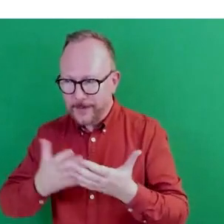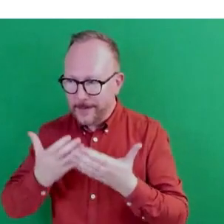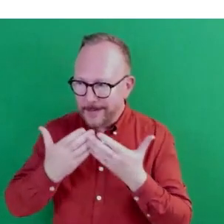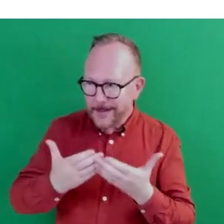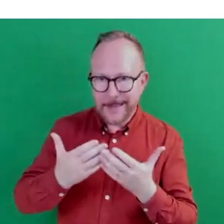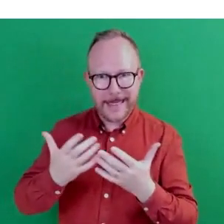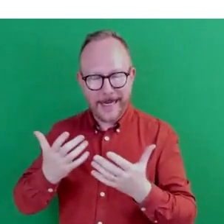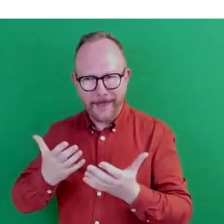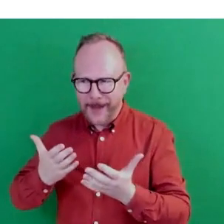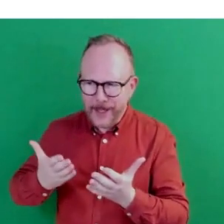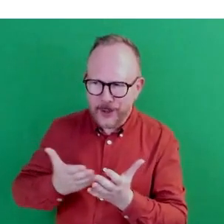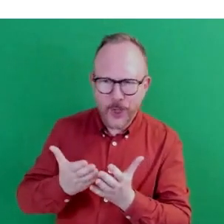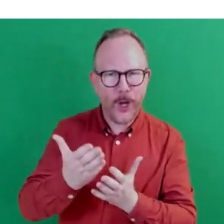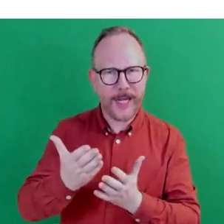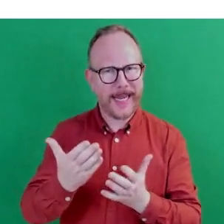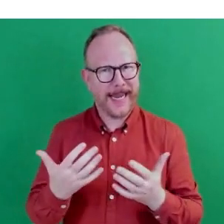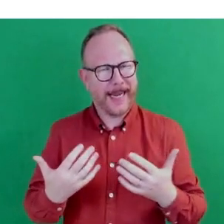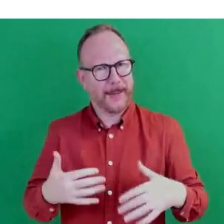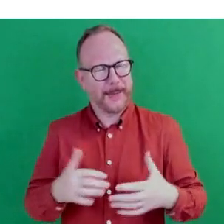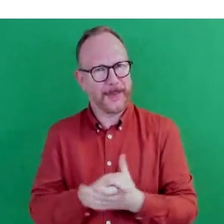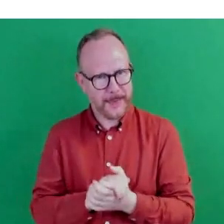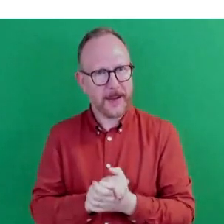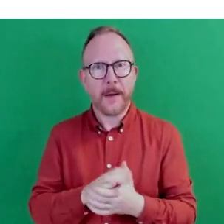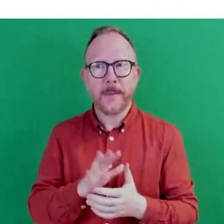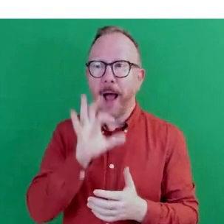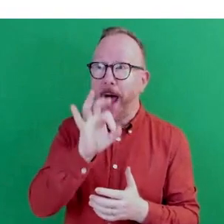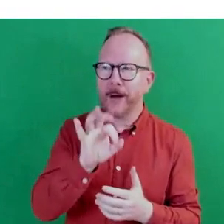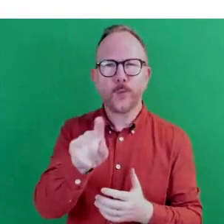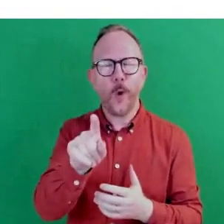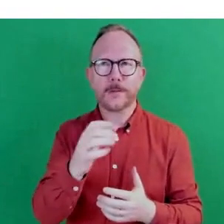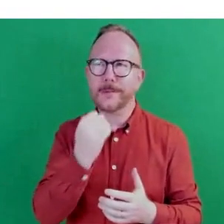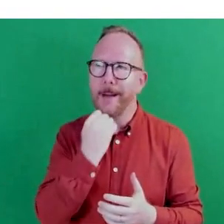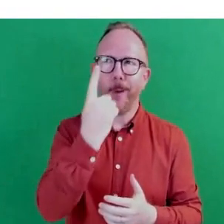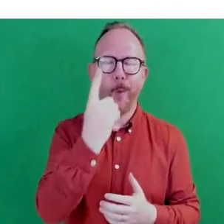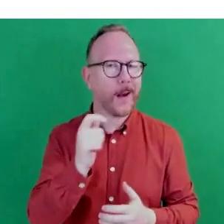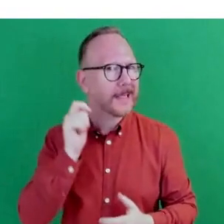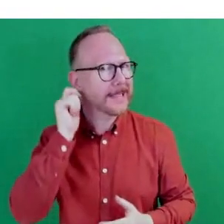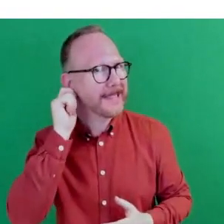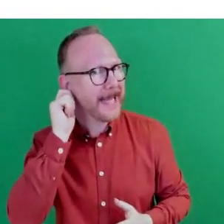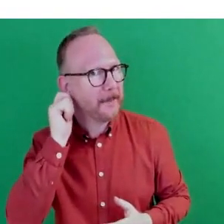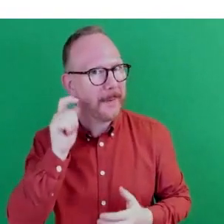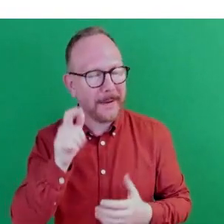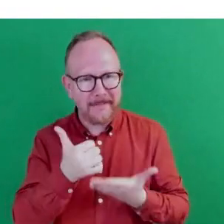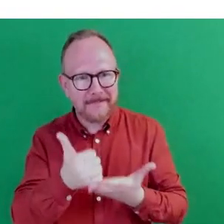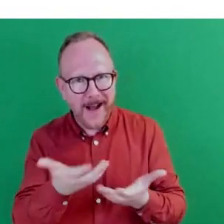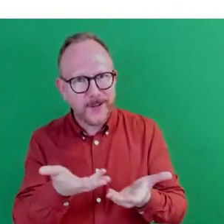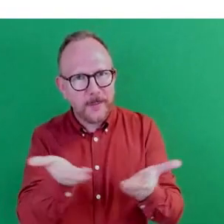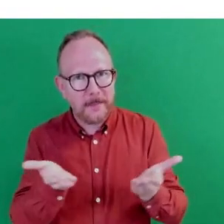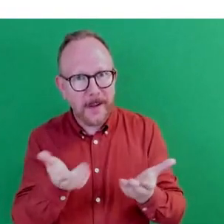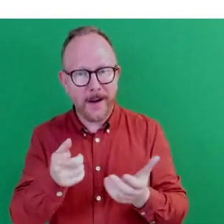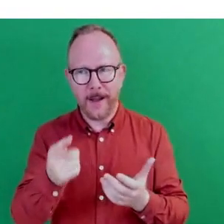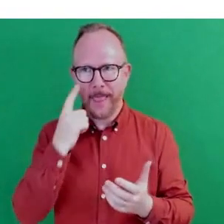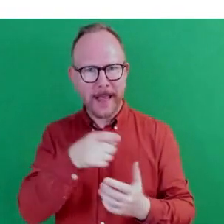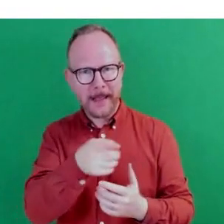off, what would be your one top tip for someone who's sat here in the audience watching, thinking, wow, this seems like a role I'd be really interested to